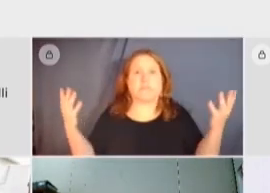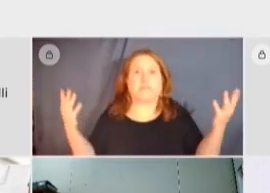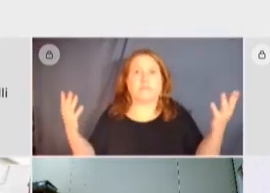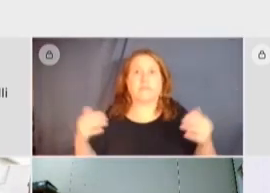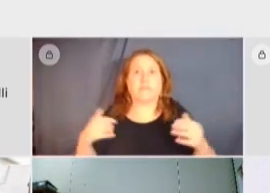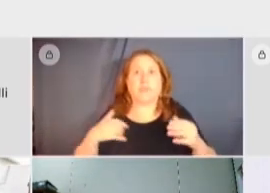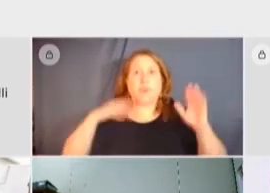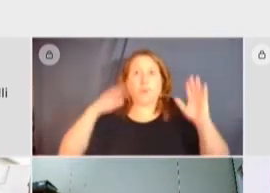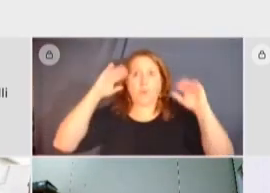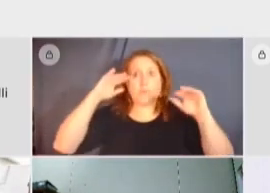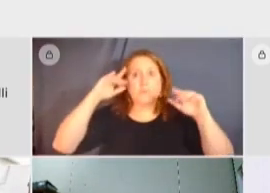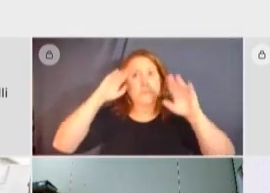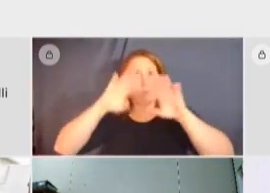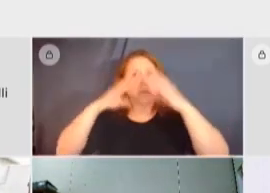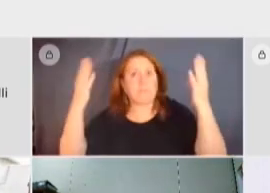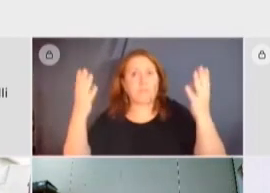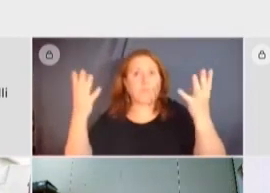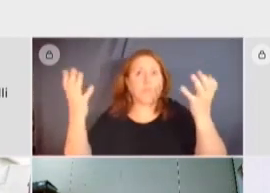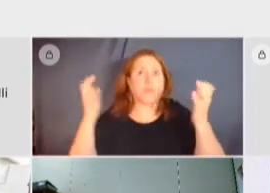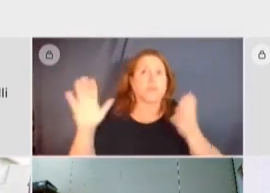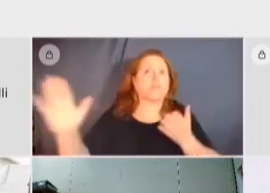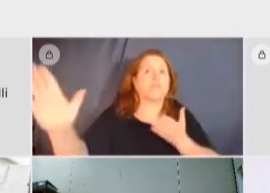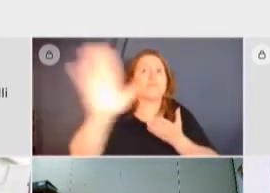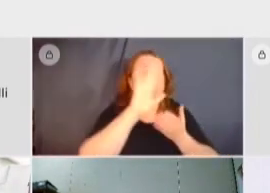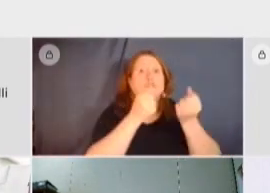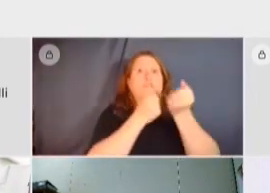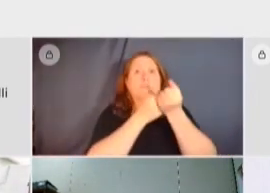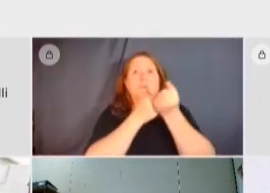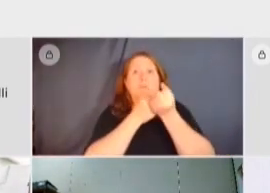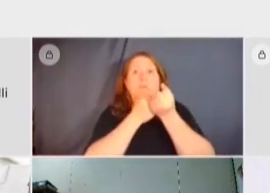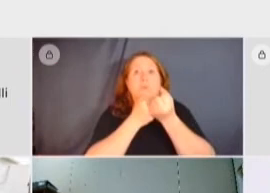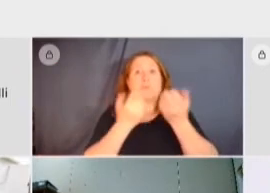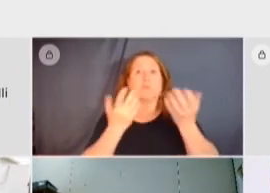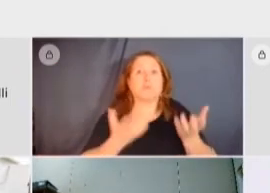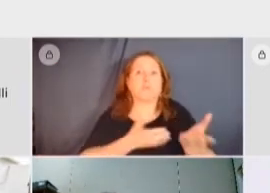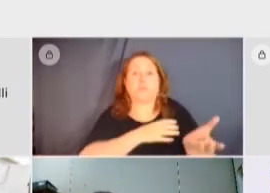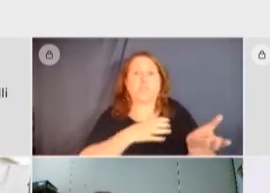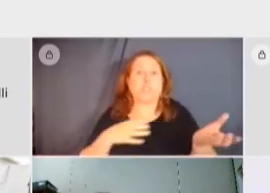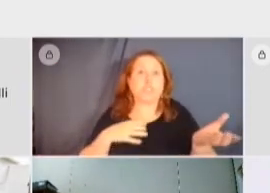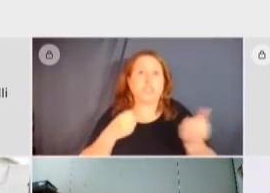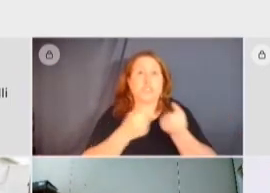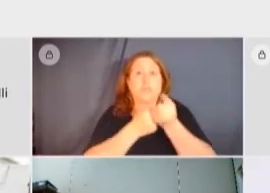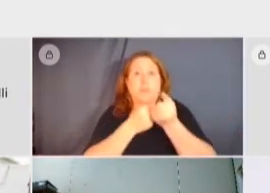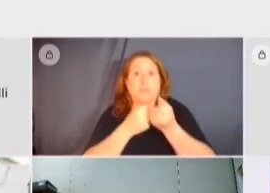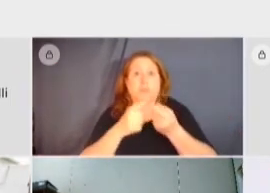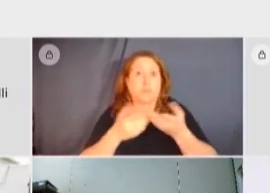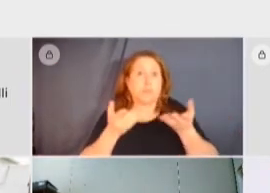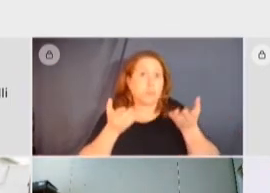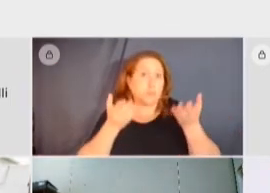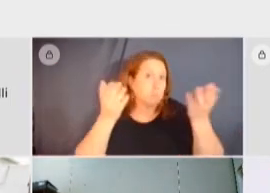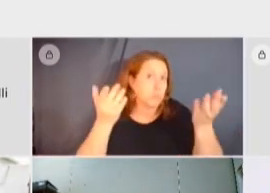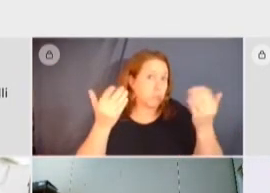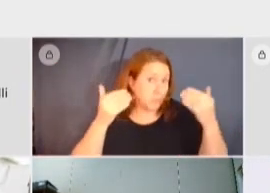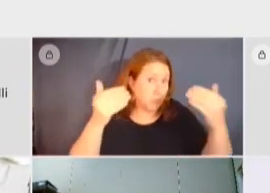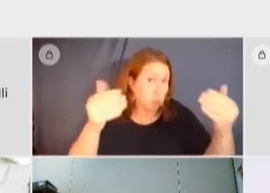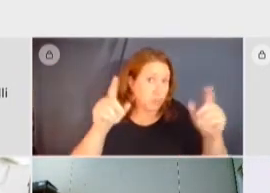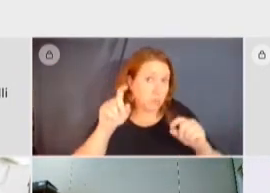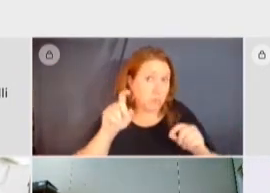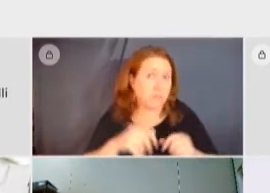from the other commissioners. You know, Doug, I read that, and I thought it was good,